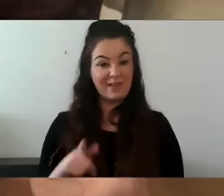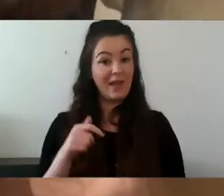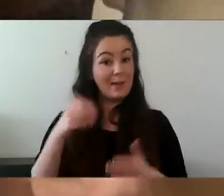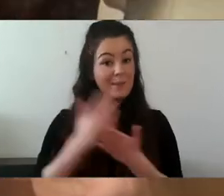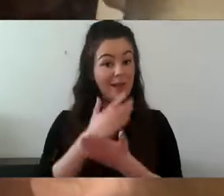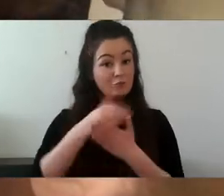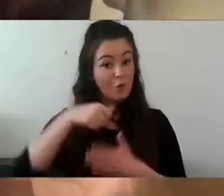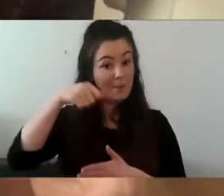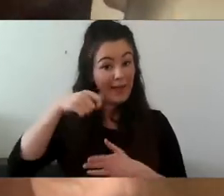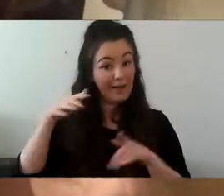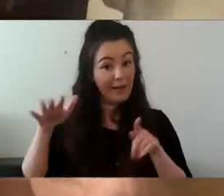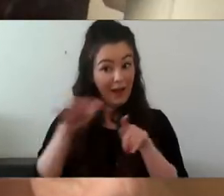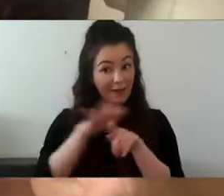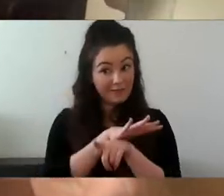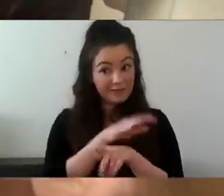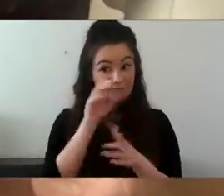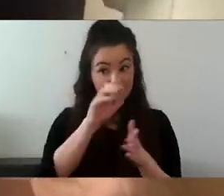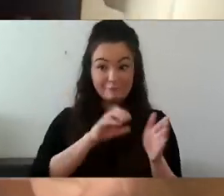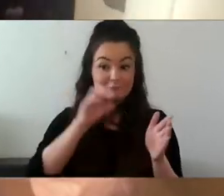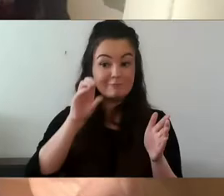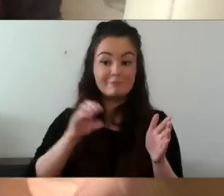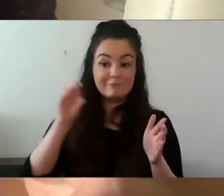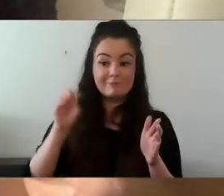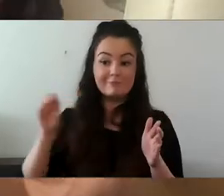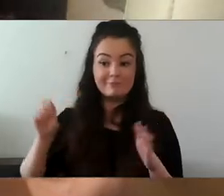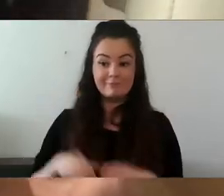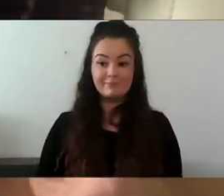And we just cover the bag.